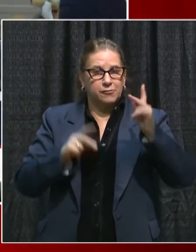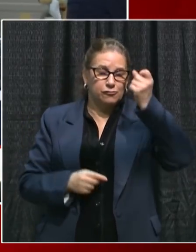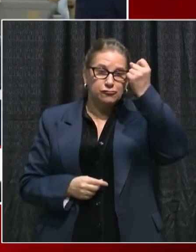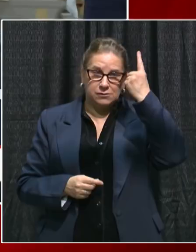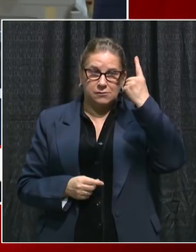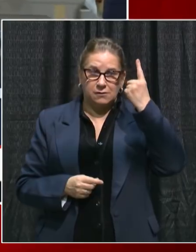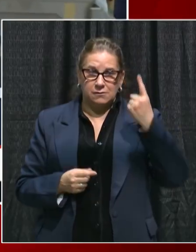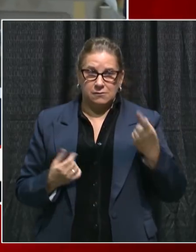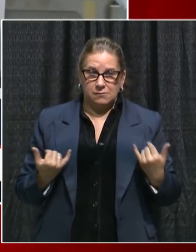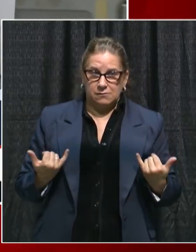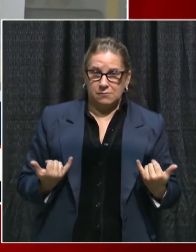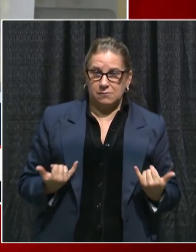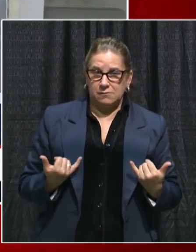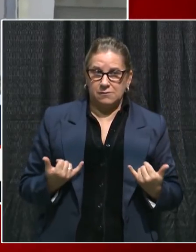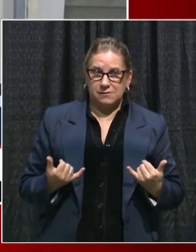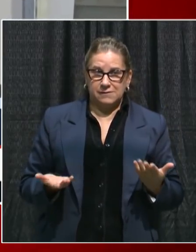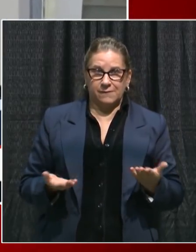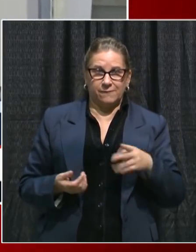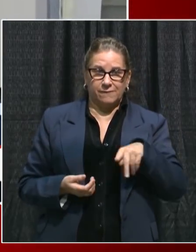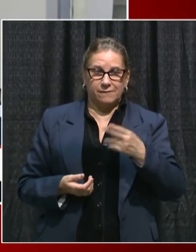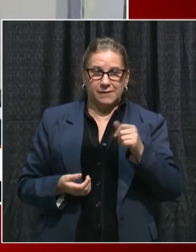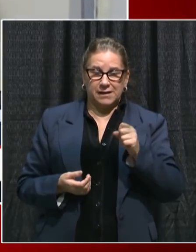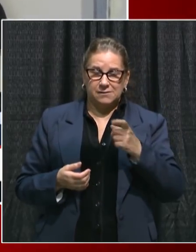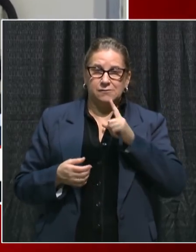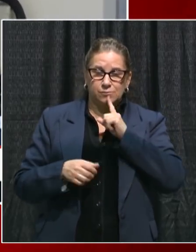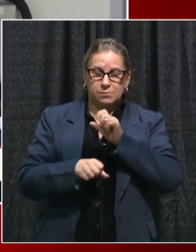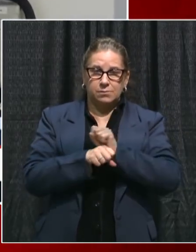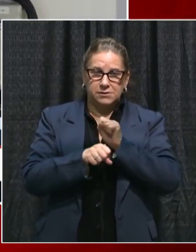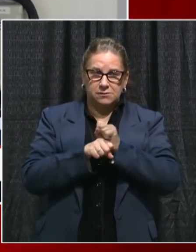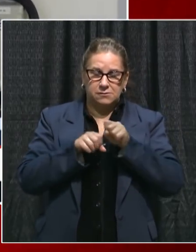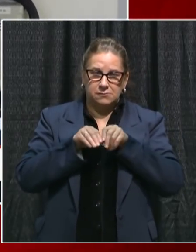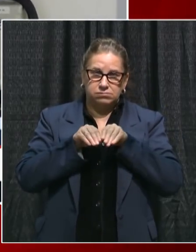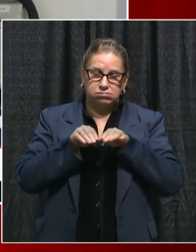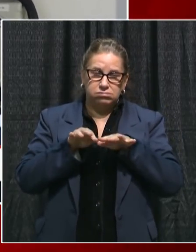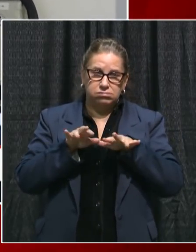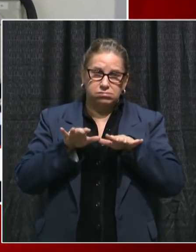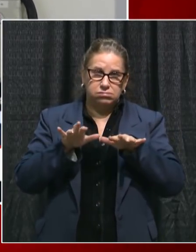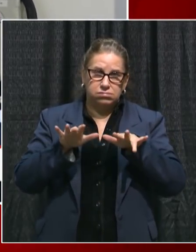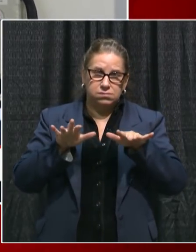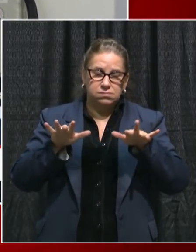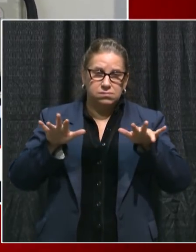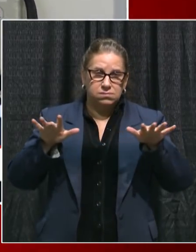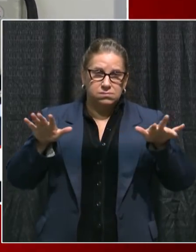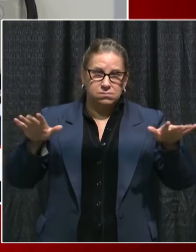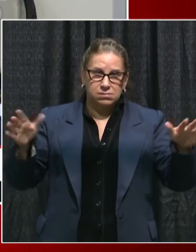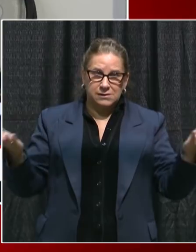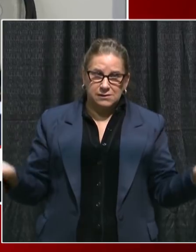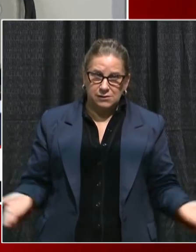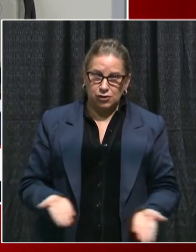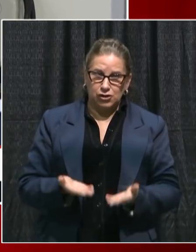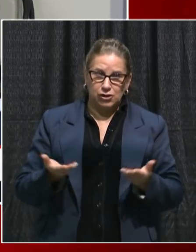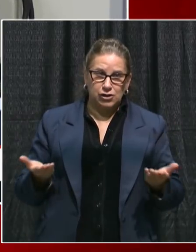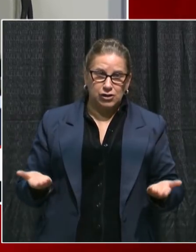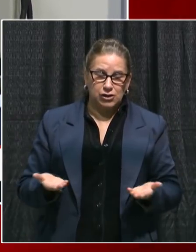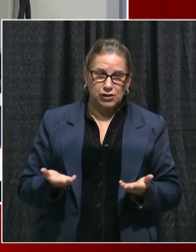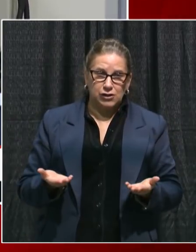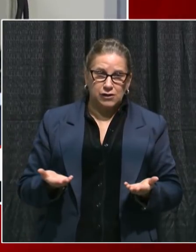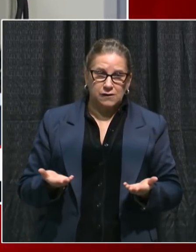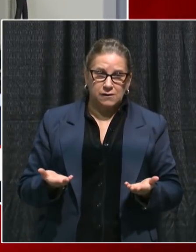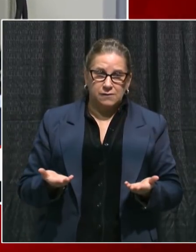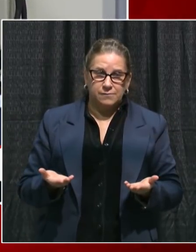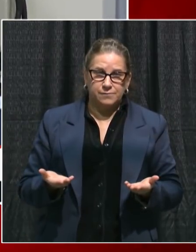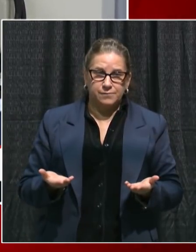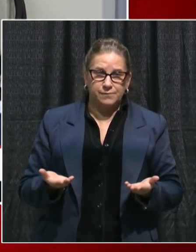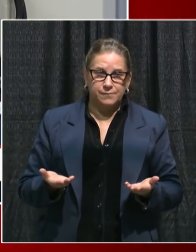transmission and our activities focus on mitigation, we do not conduct contact tracing for every case that occurs